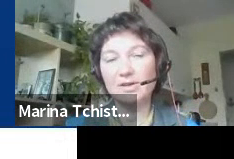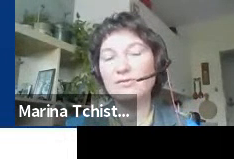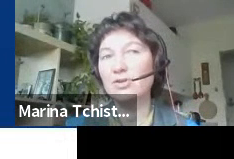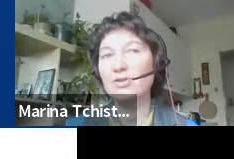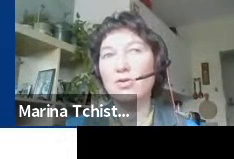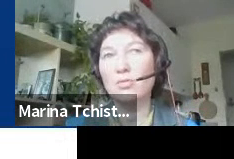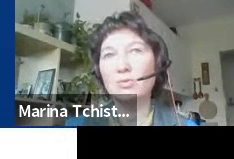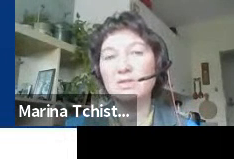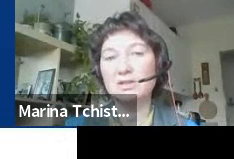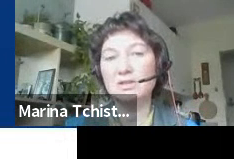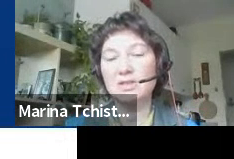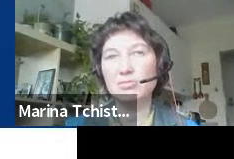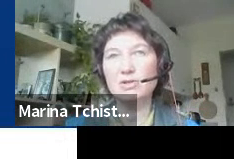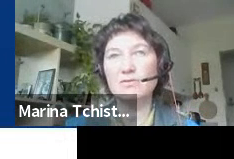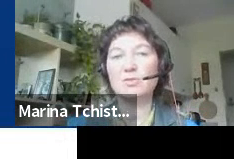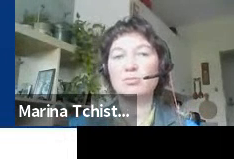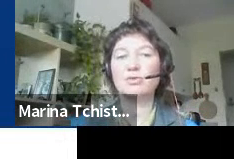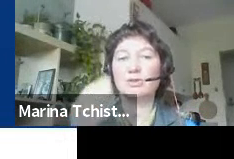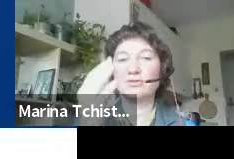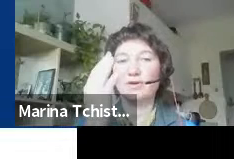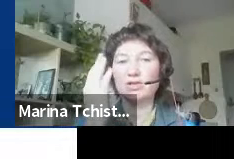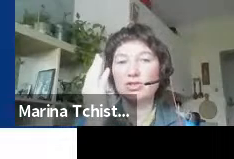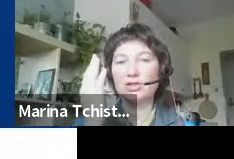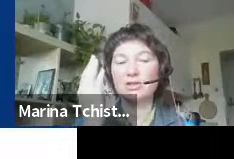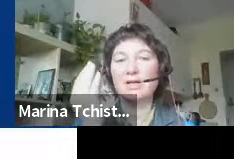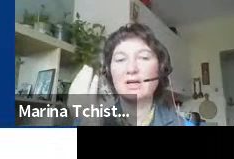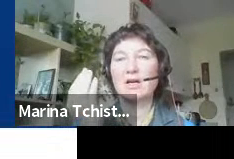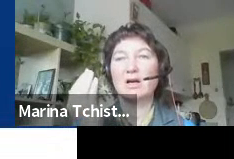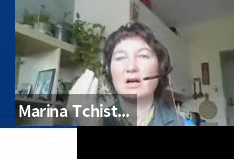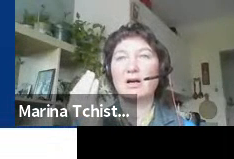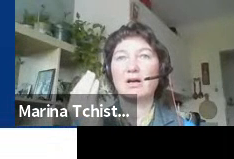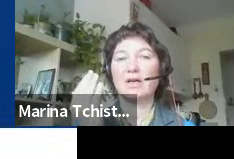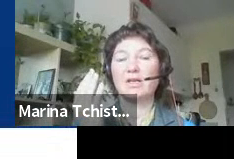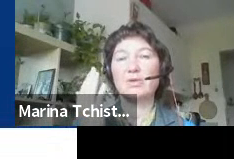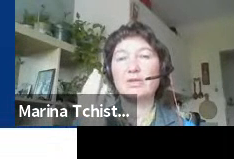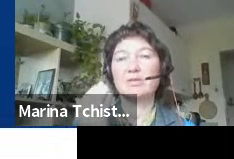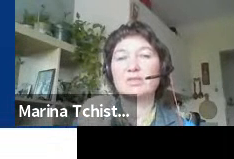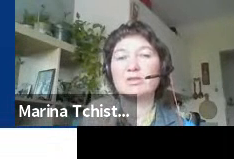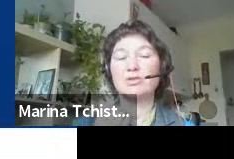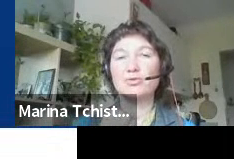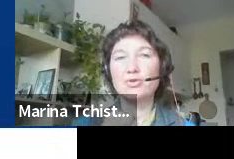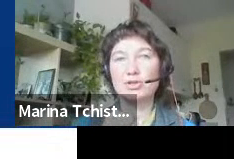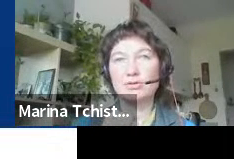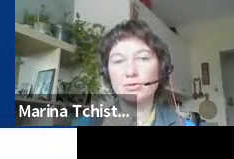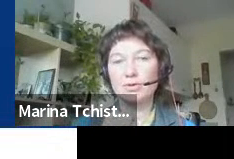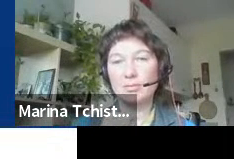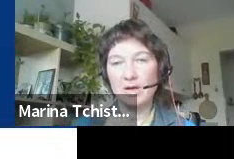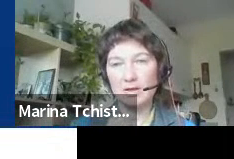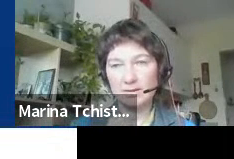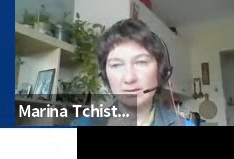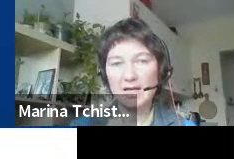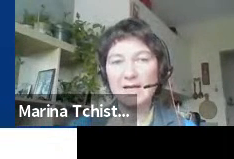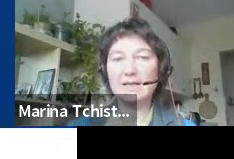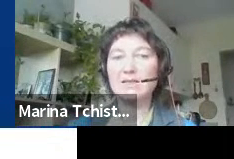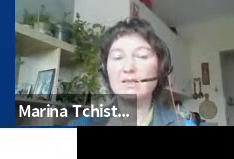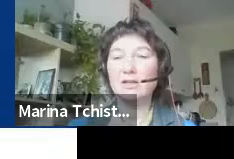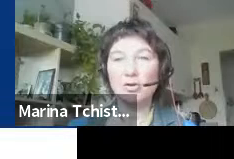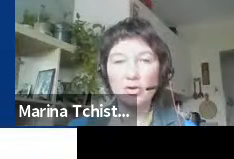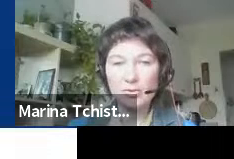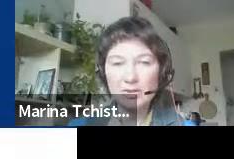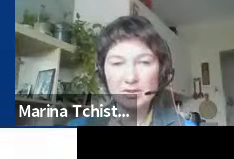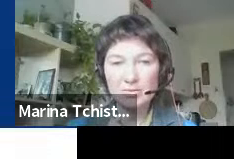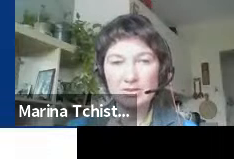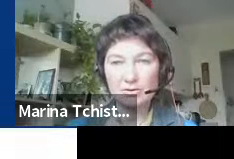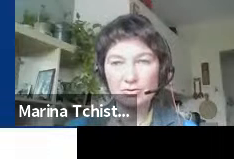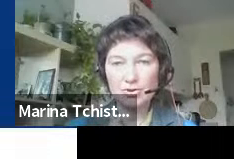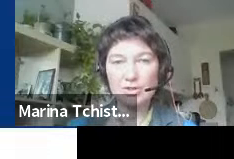It's a very, very common misconception that putting a face shield can be a substitution for the mask. It